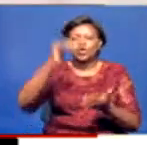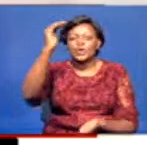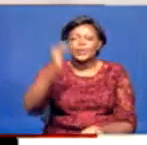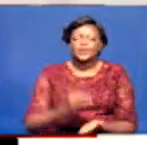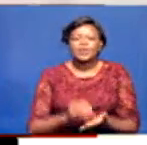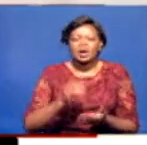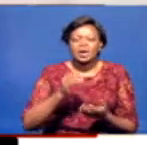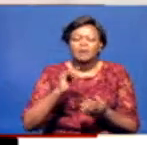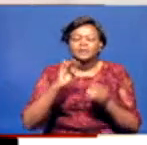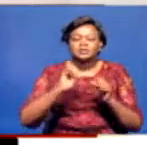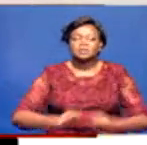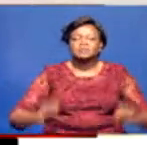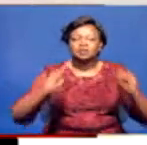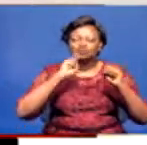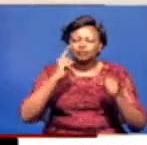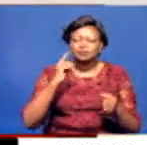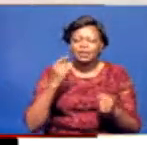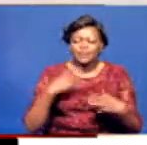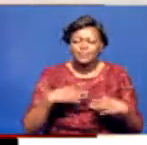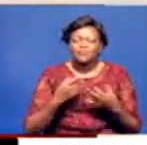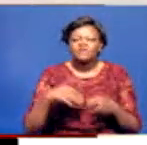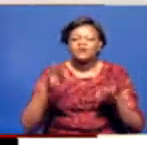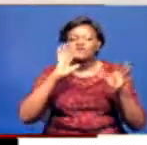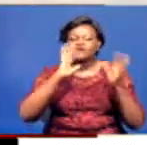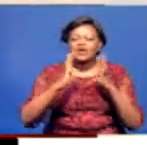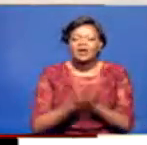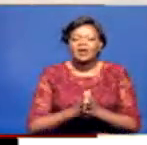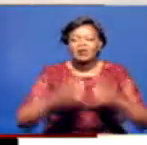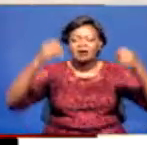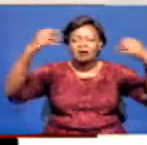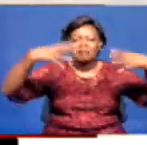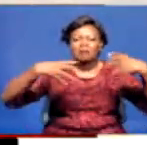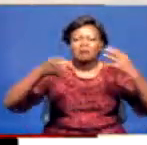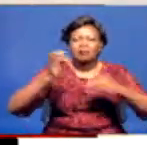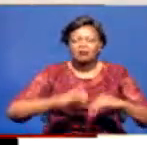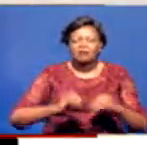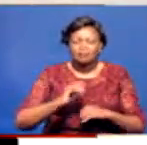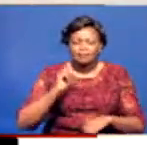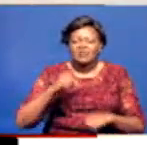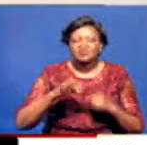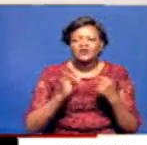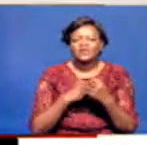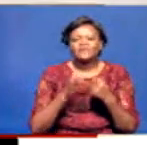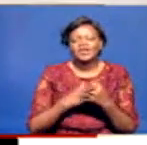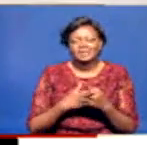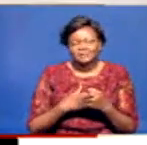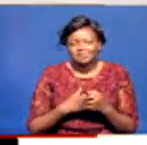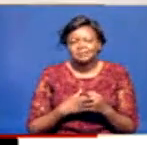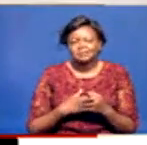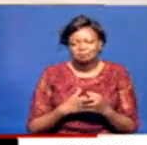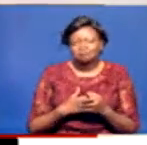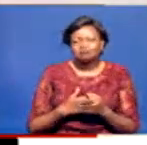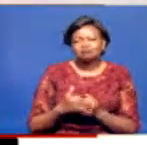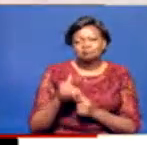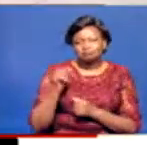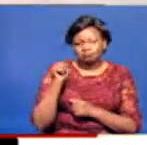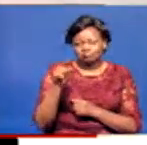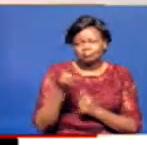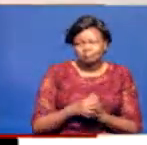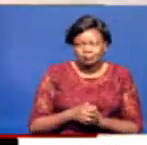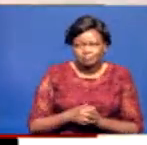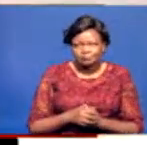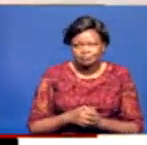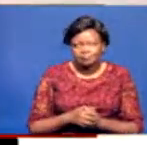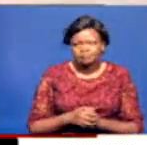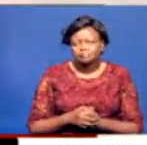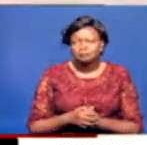Wafula Chebukati has assured Kenyans of a free, fair and credible election come August the 9th. This is despite